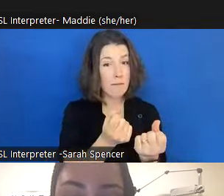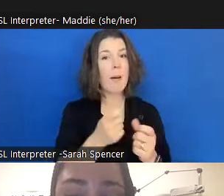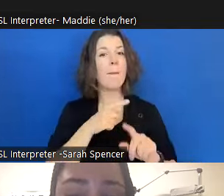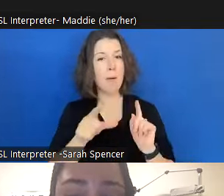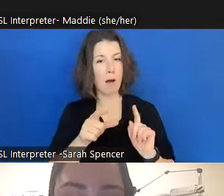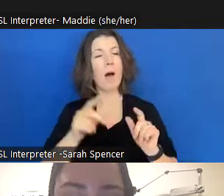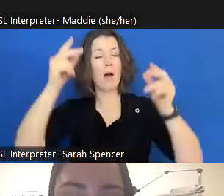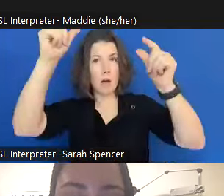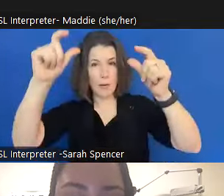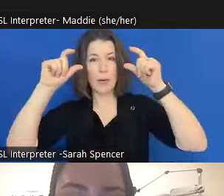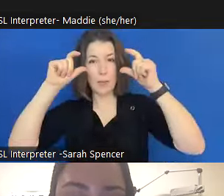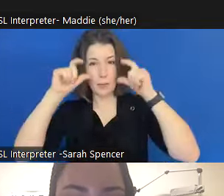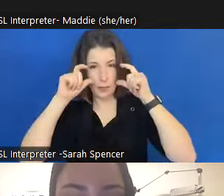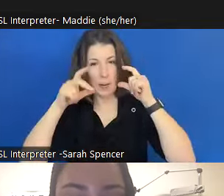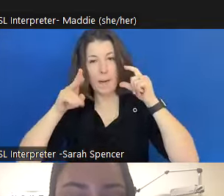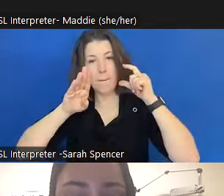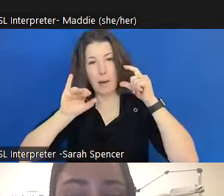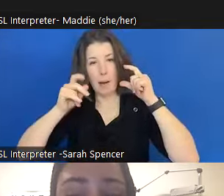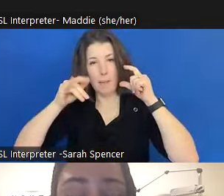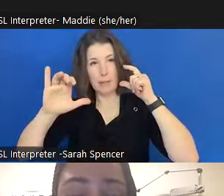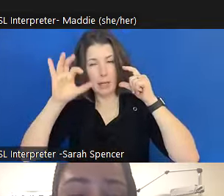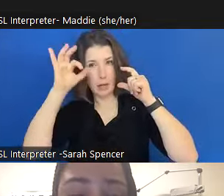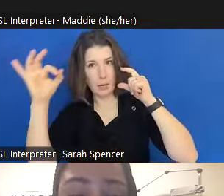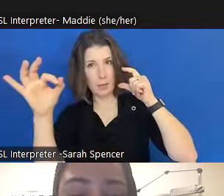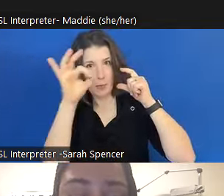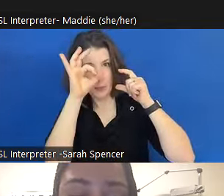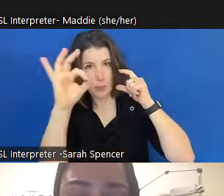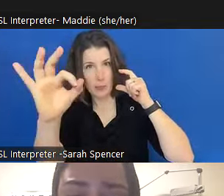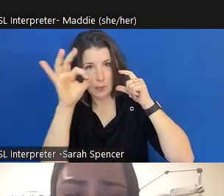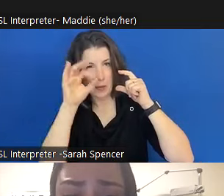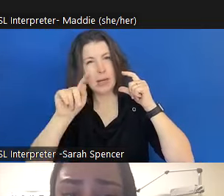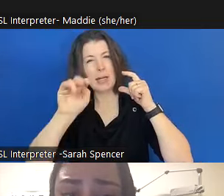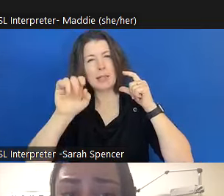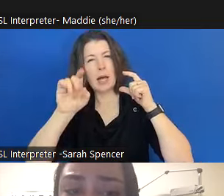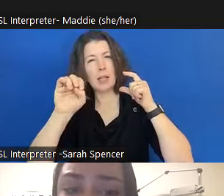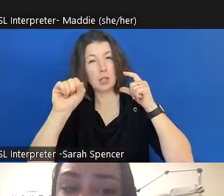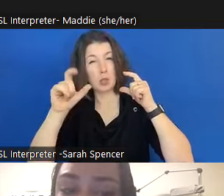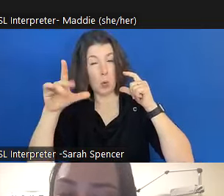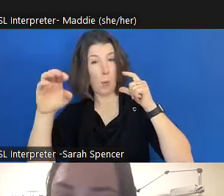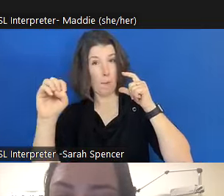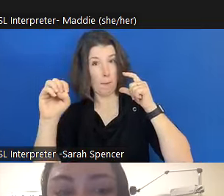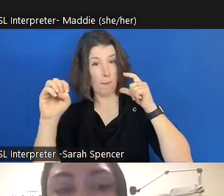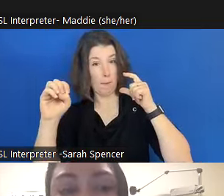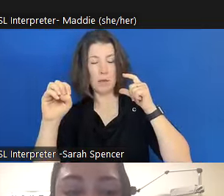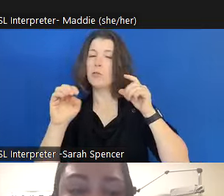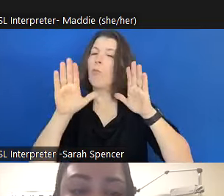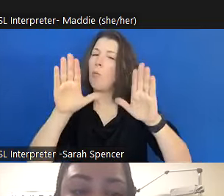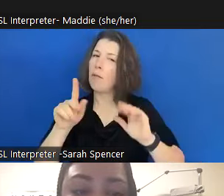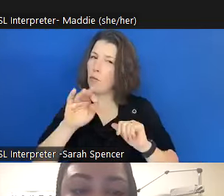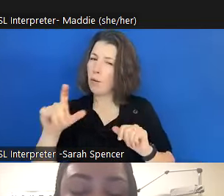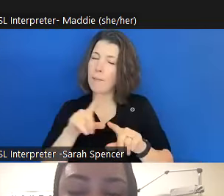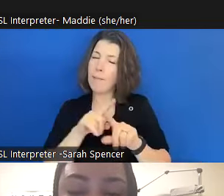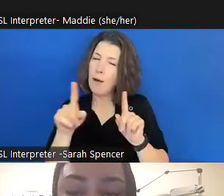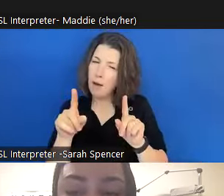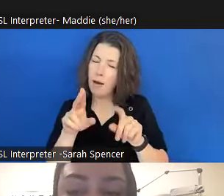is wearing a monocular bioptic telescope, which it's a wonderful tool, but of course,